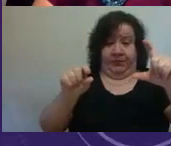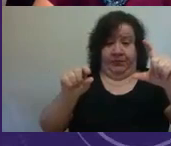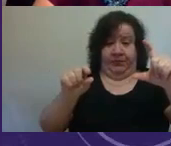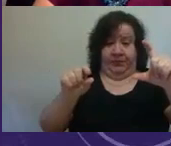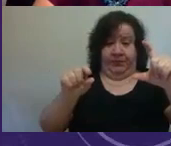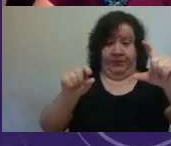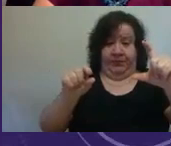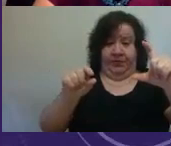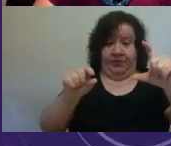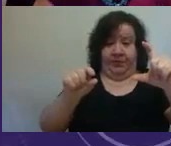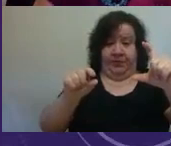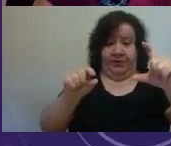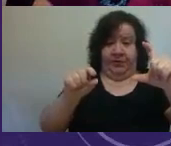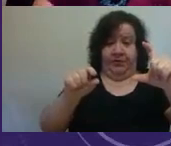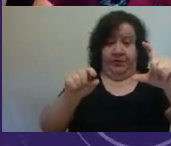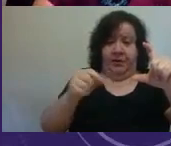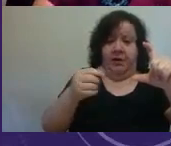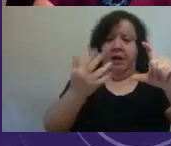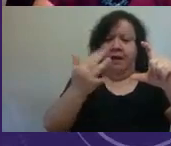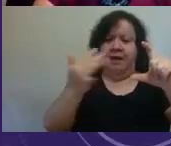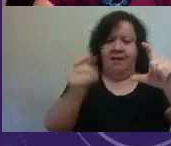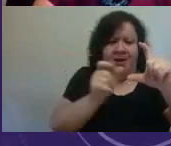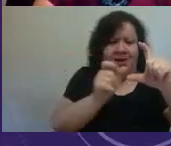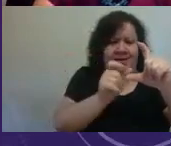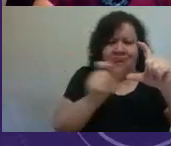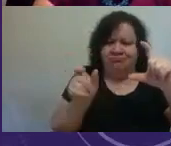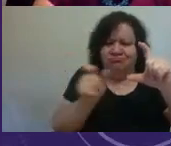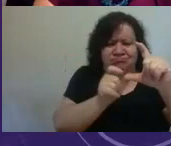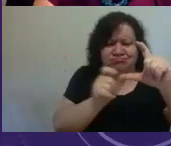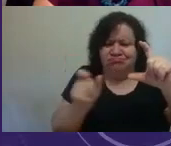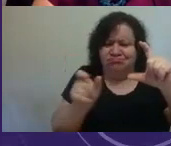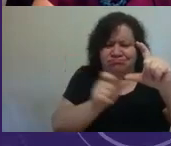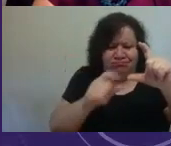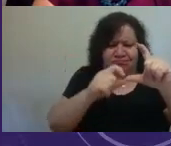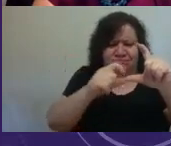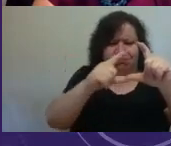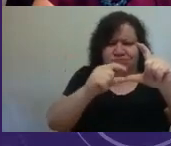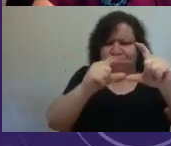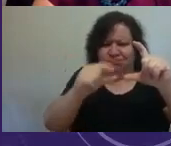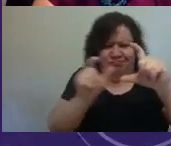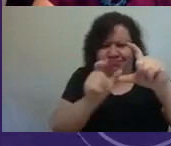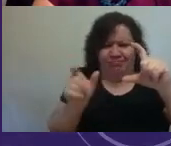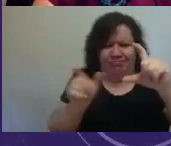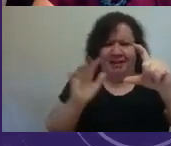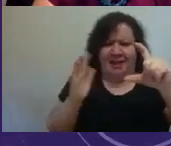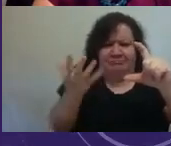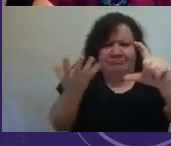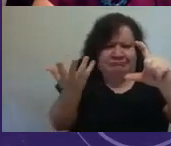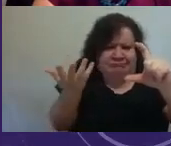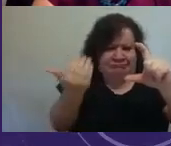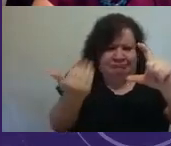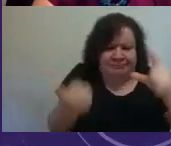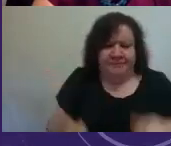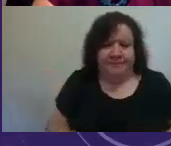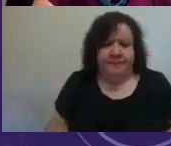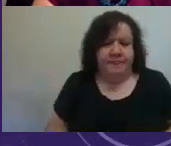No, image description and alt text do not need to be in all caps. I just did that for the presentation to help make it more clear